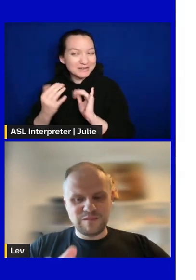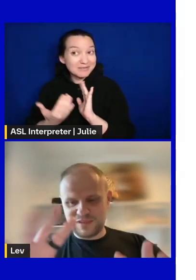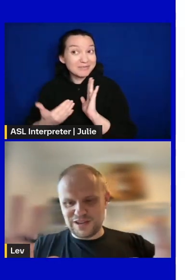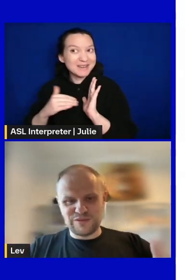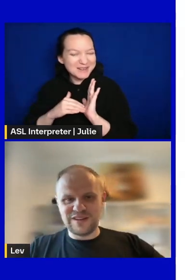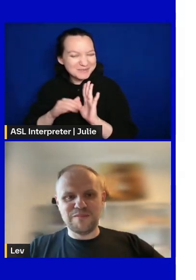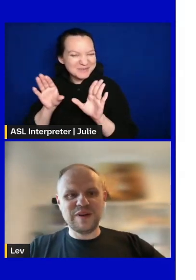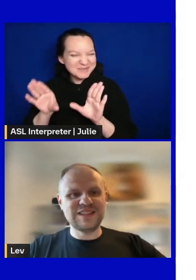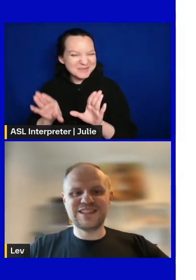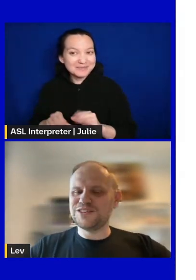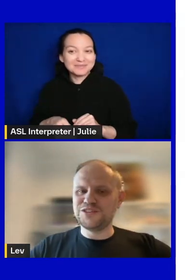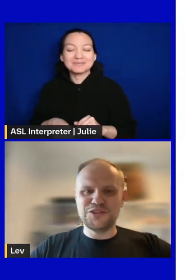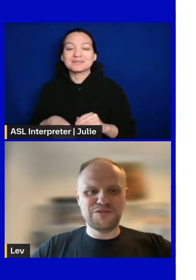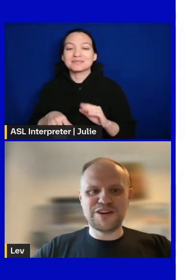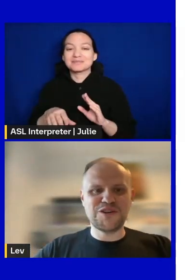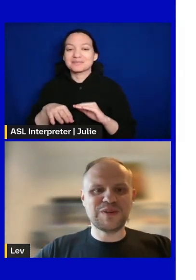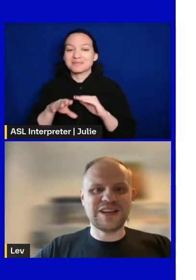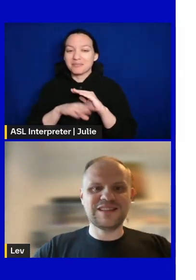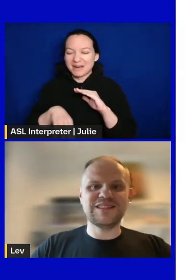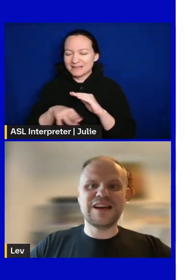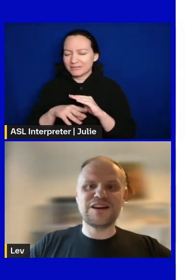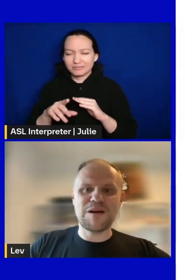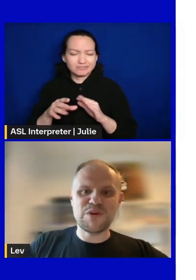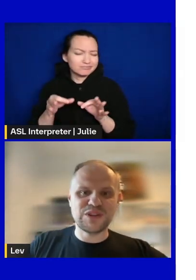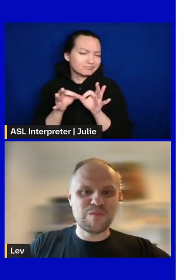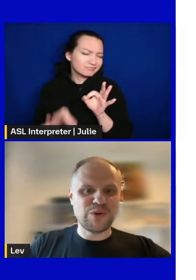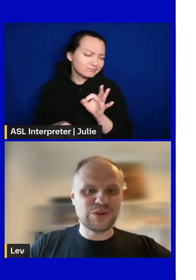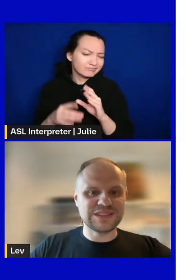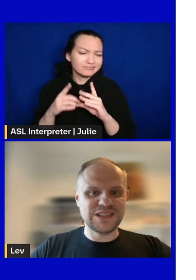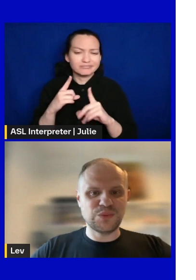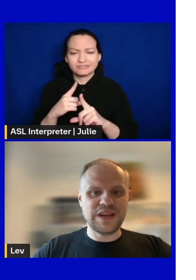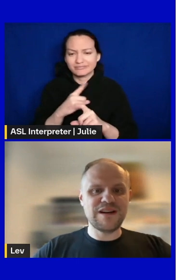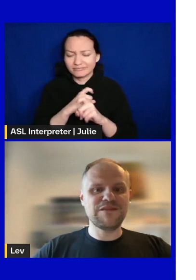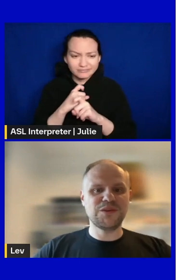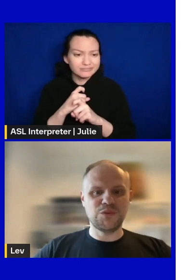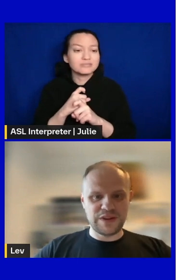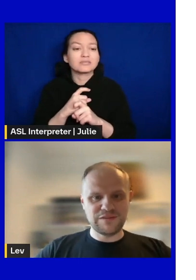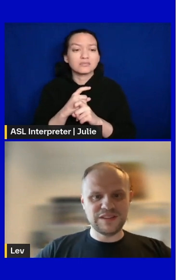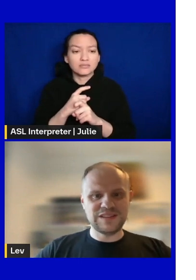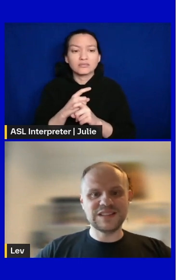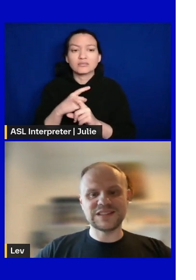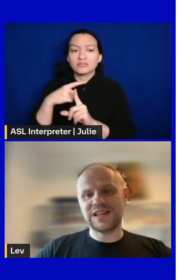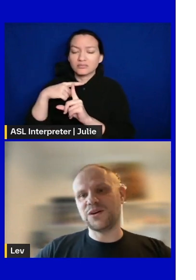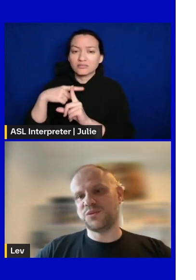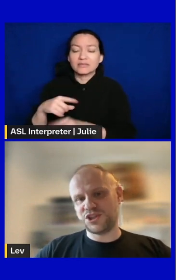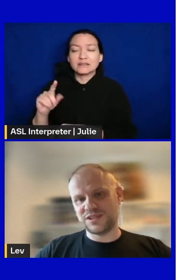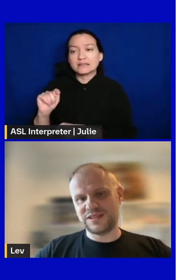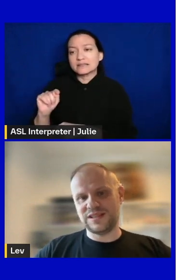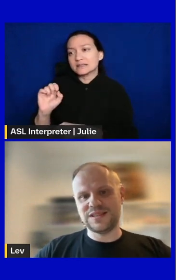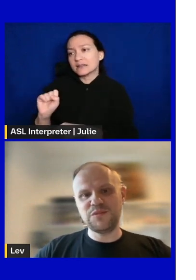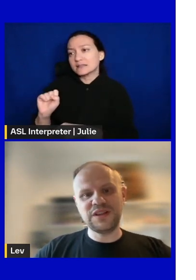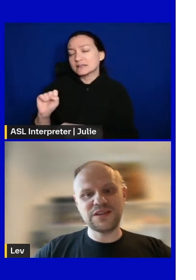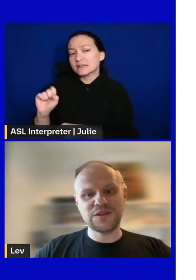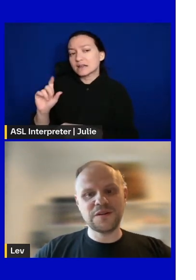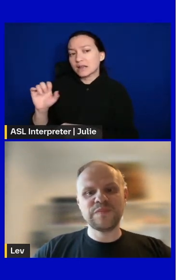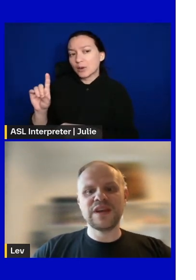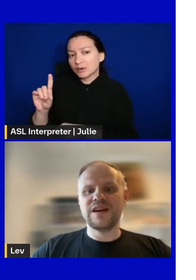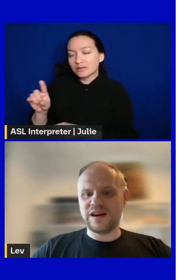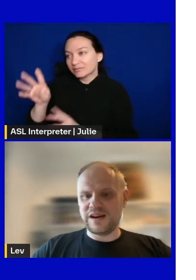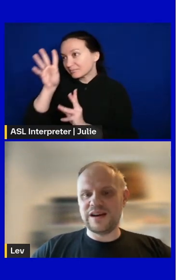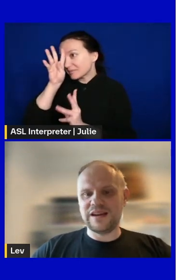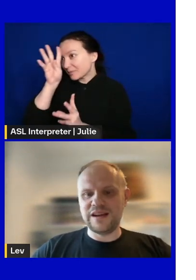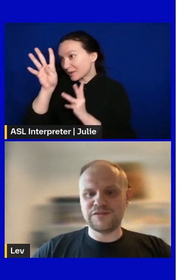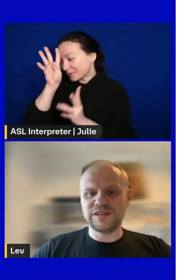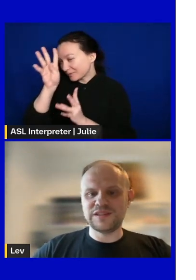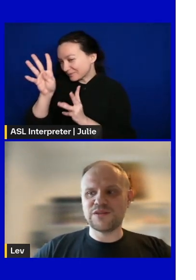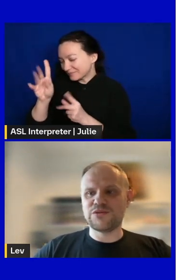and kind of a basic, not very complicated diagram of the components that we have. We have the TS Cloud, which is the simulator.